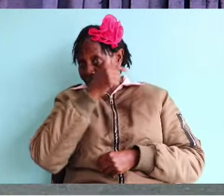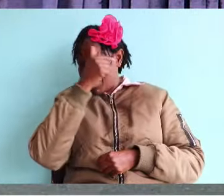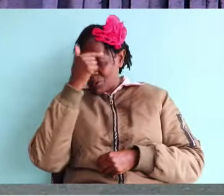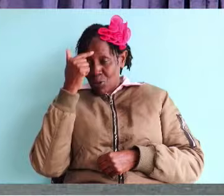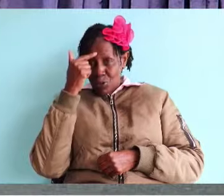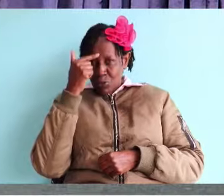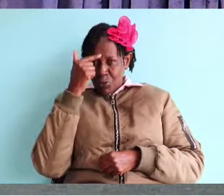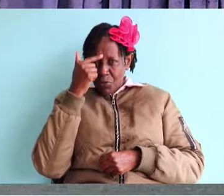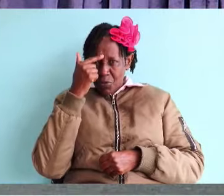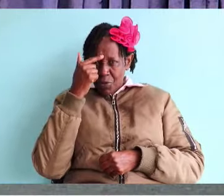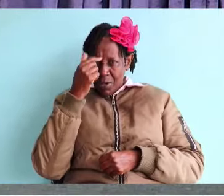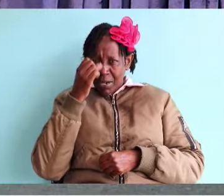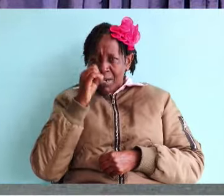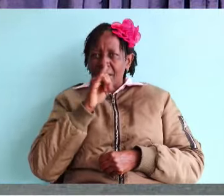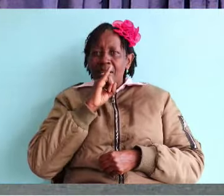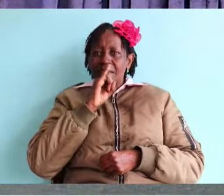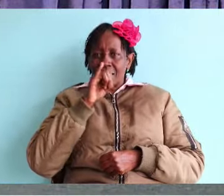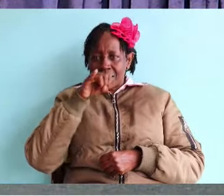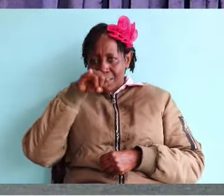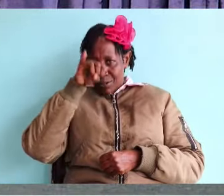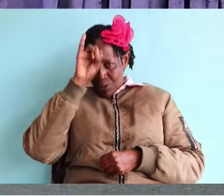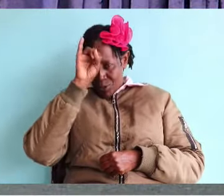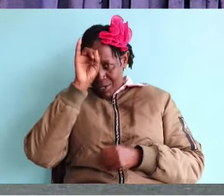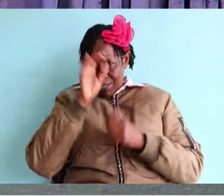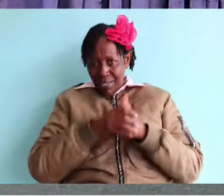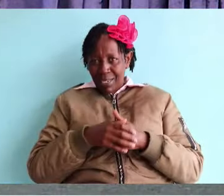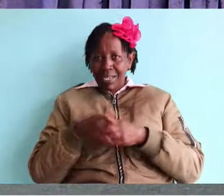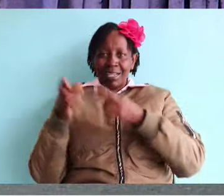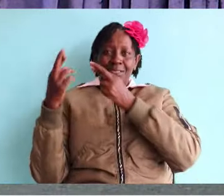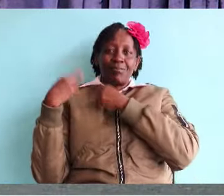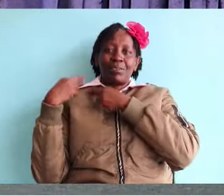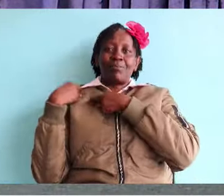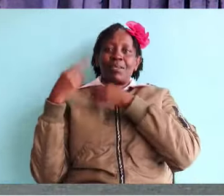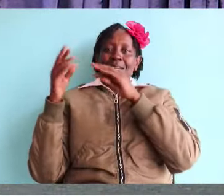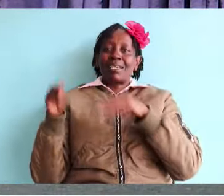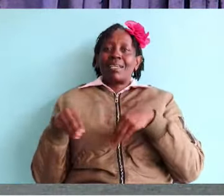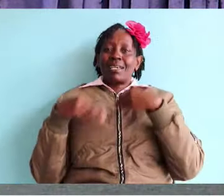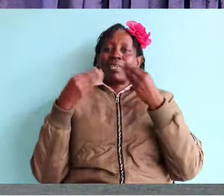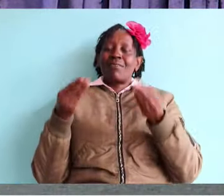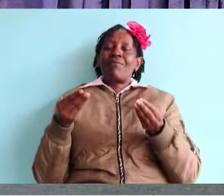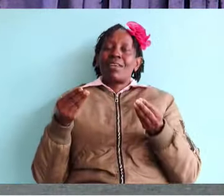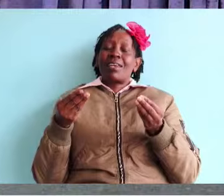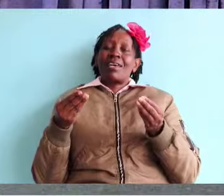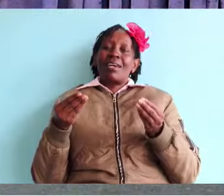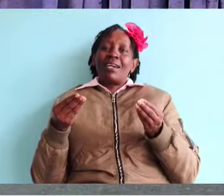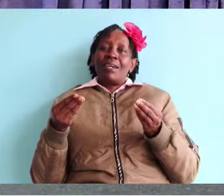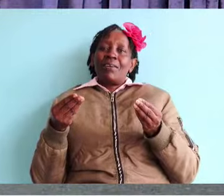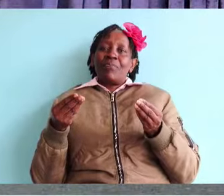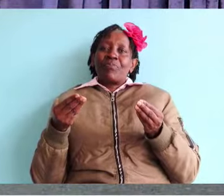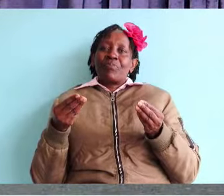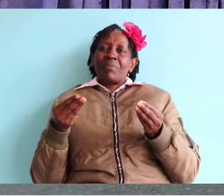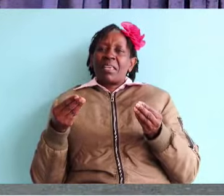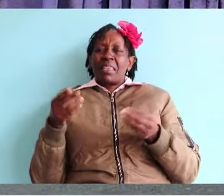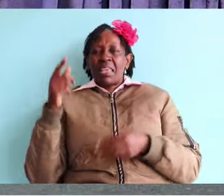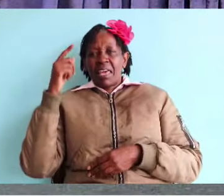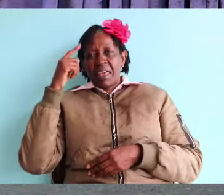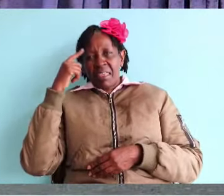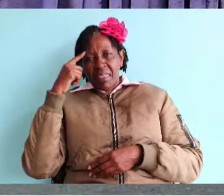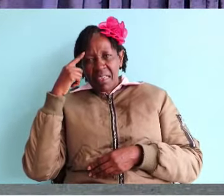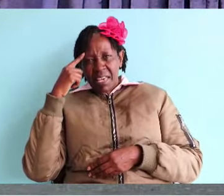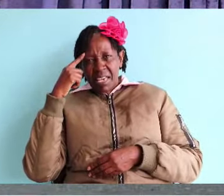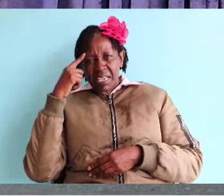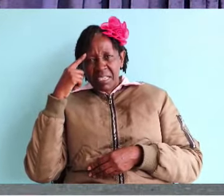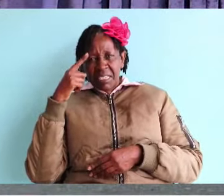despising or ignoring the responsibility that they have been given, and they assume that they will not